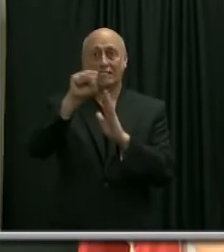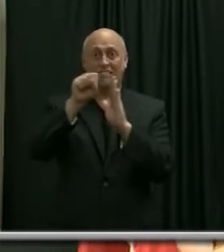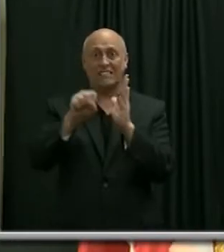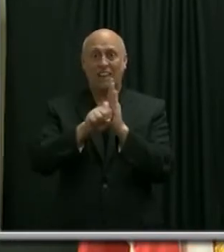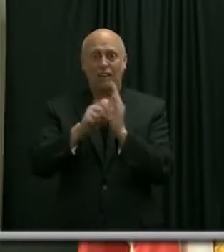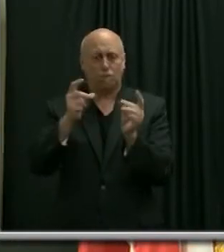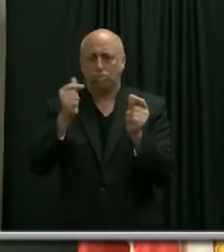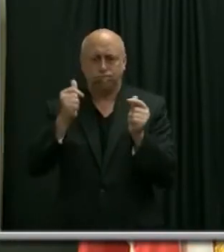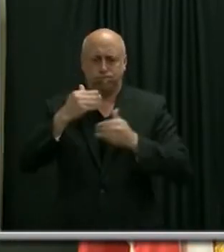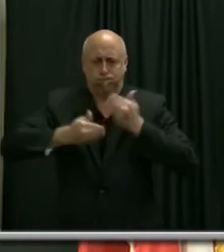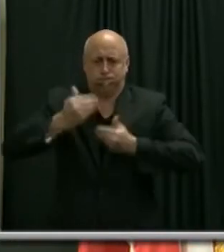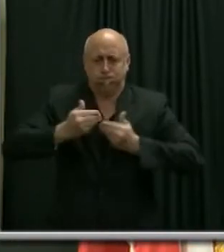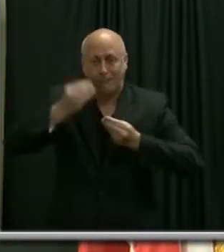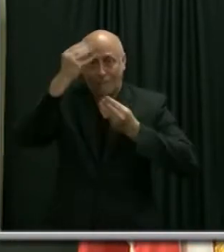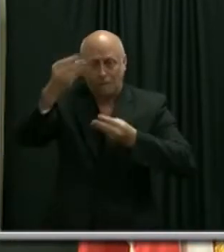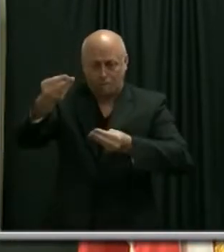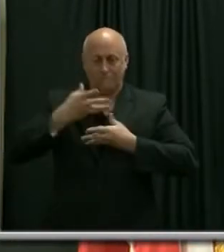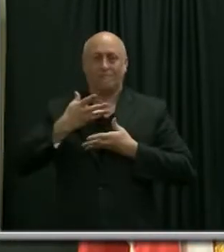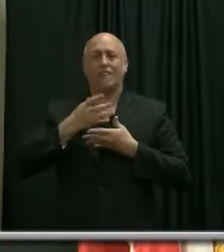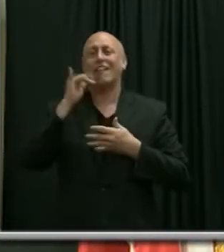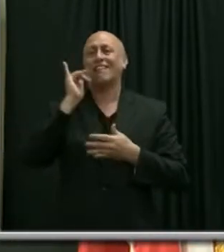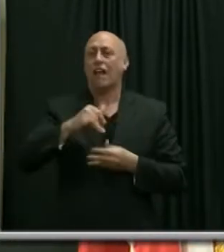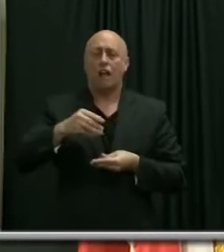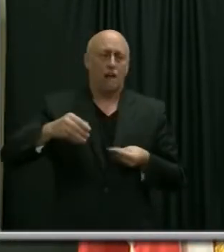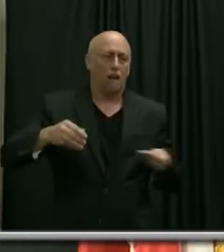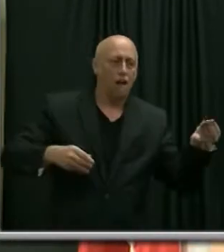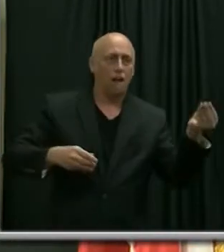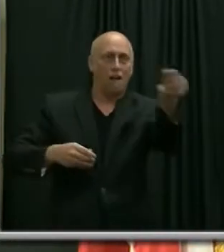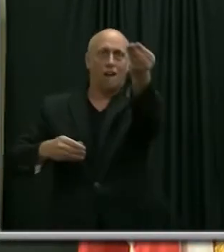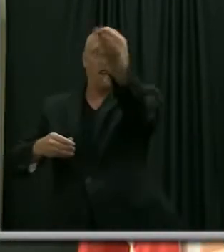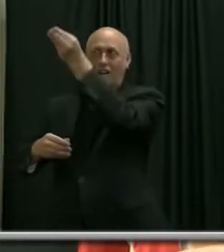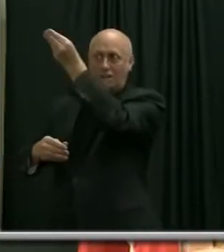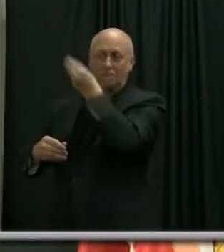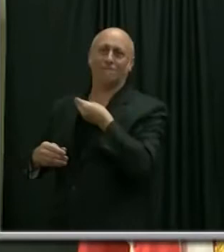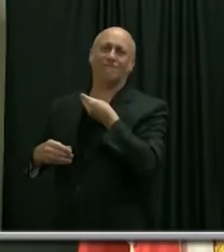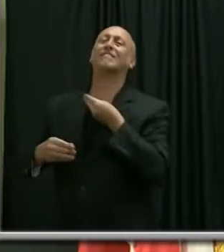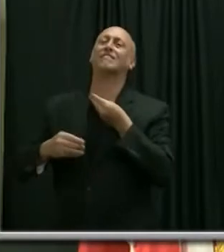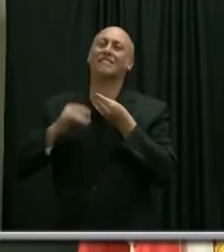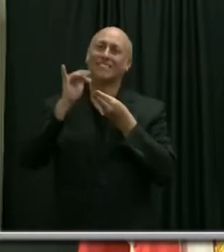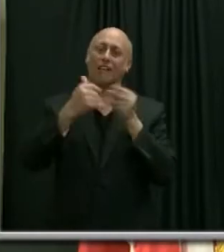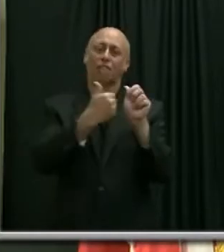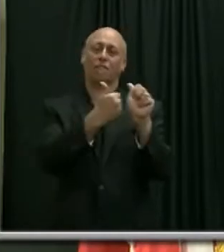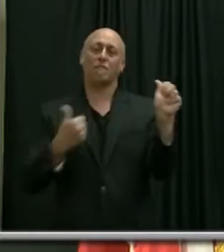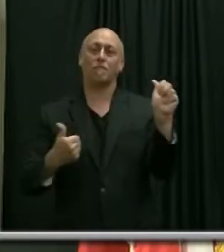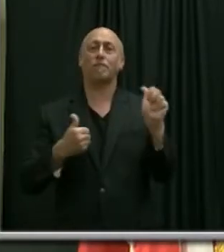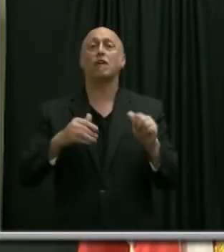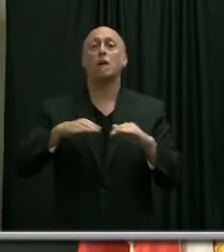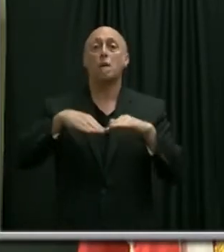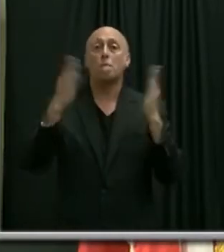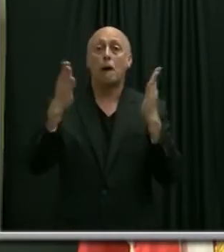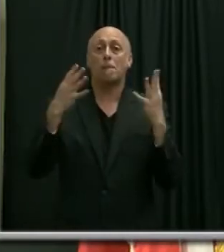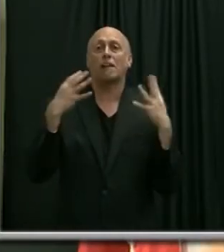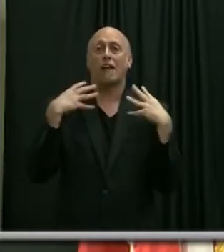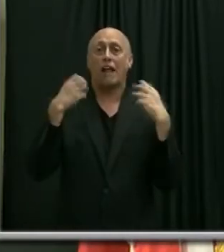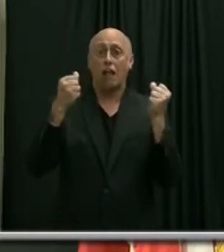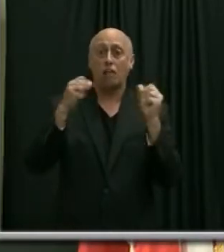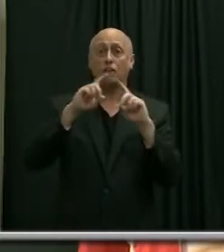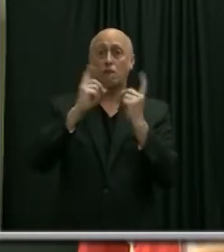so that's the best explanation I can provide you from a city standpoint. I can tell you the moment that the Public Health Department of the city has the